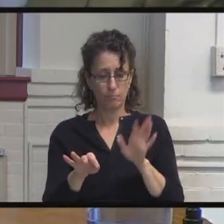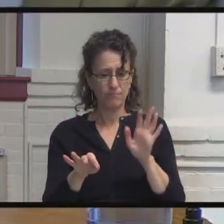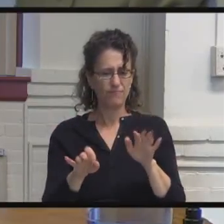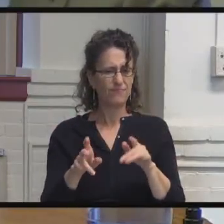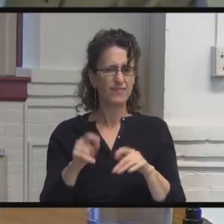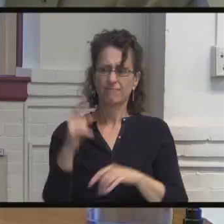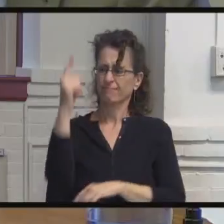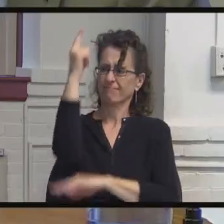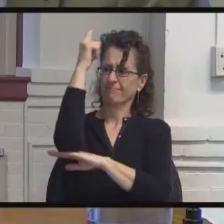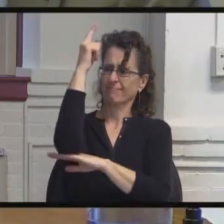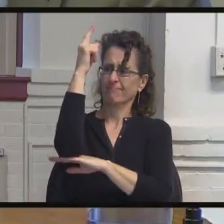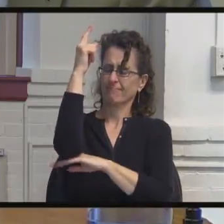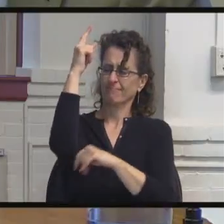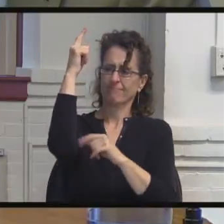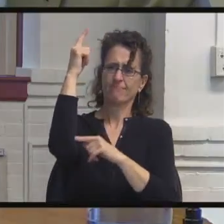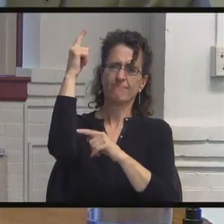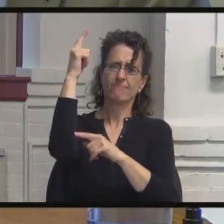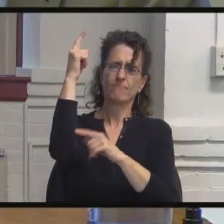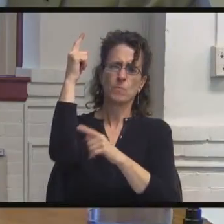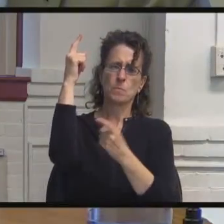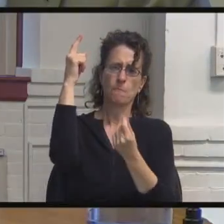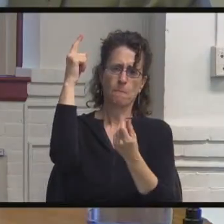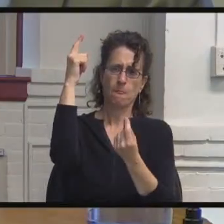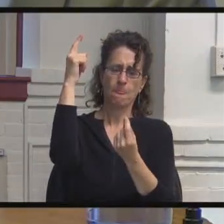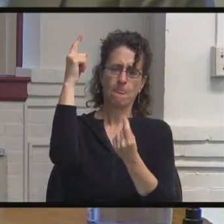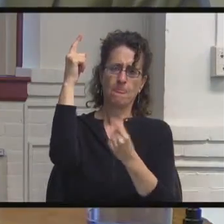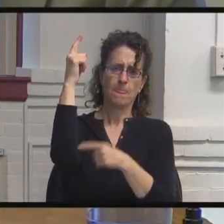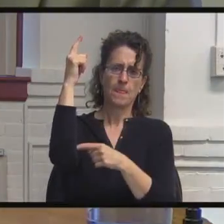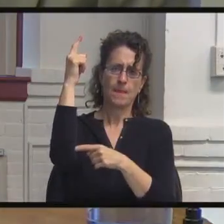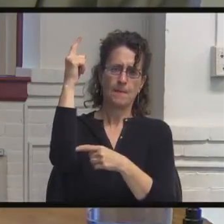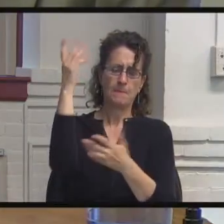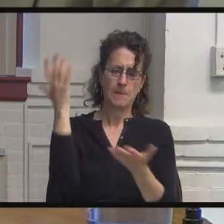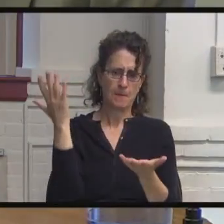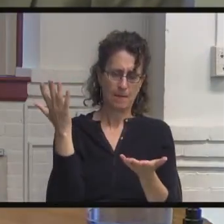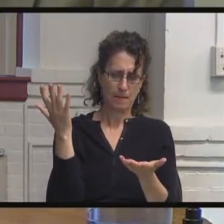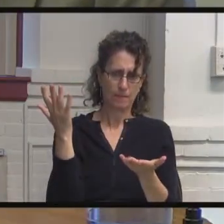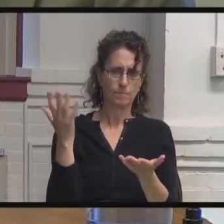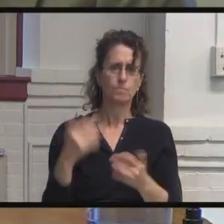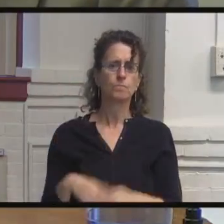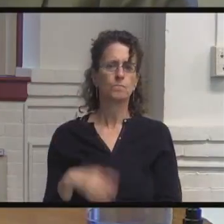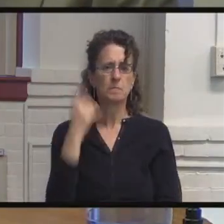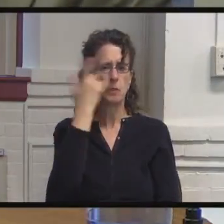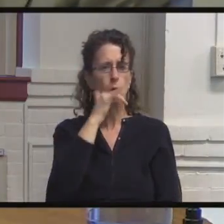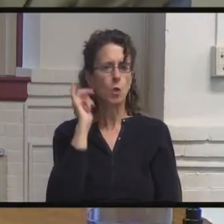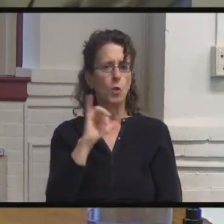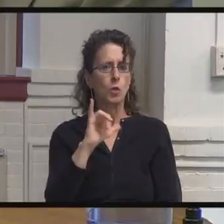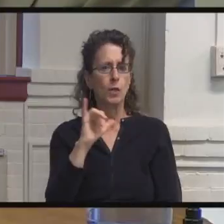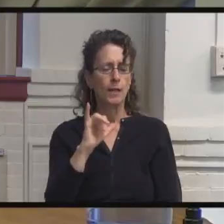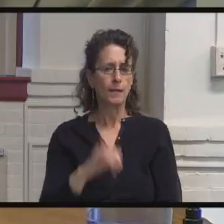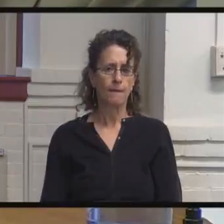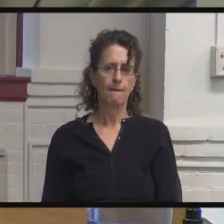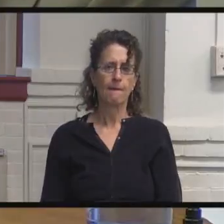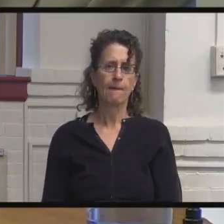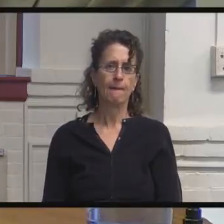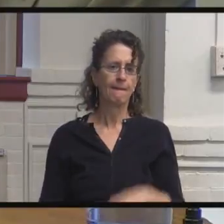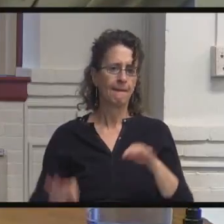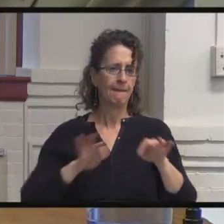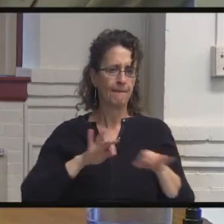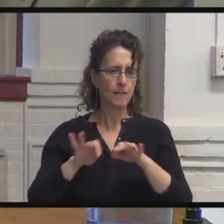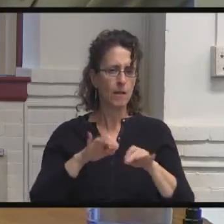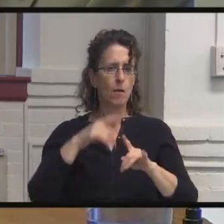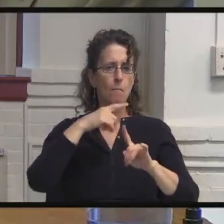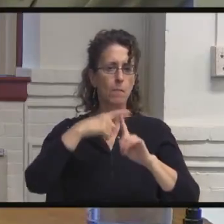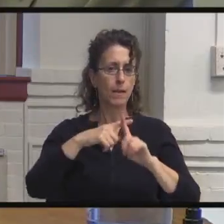structure as you understand it for this application, and the application